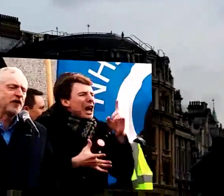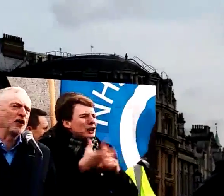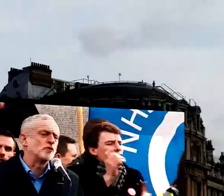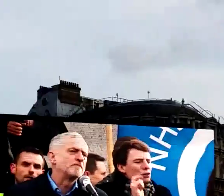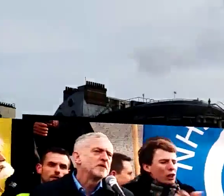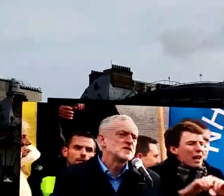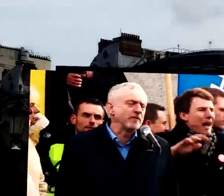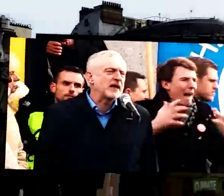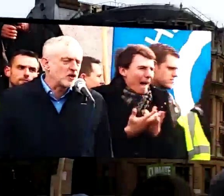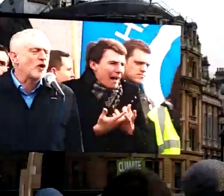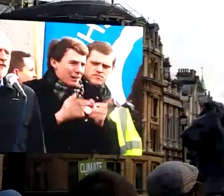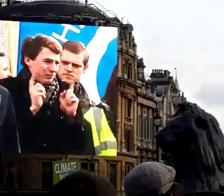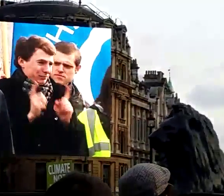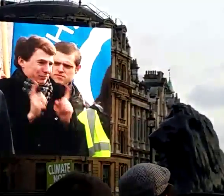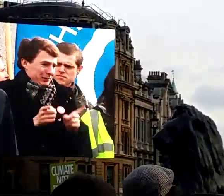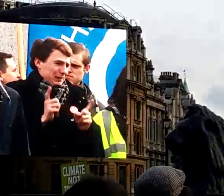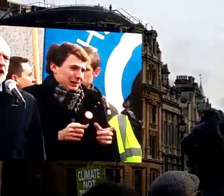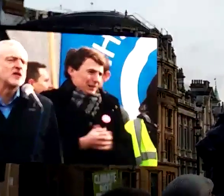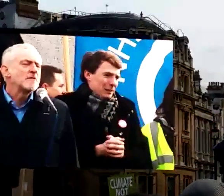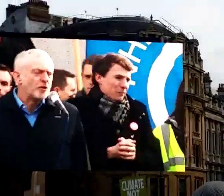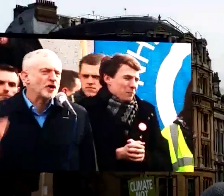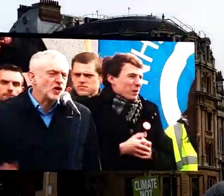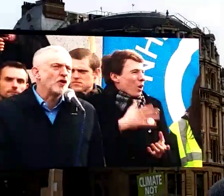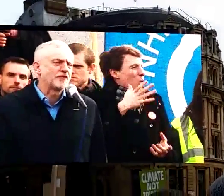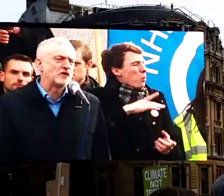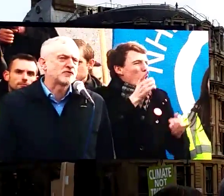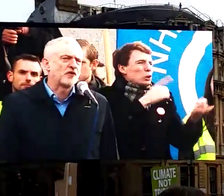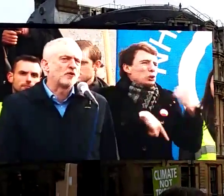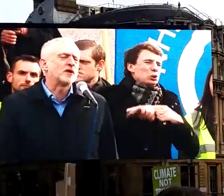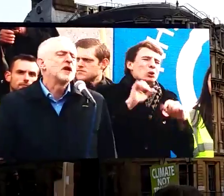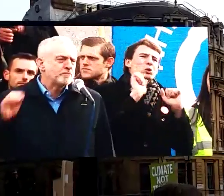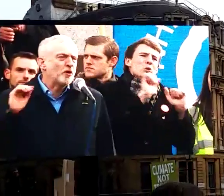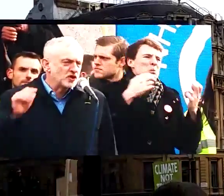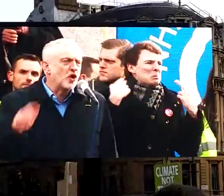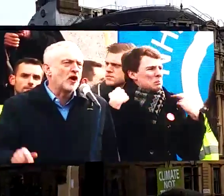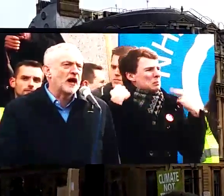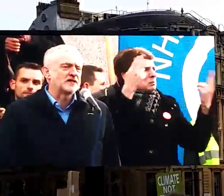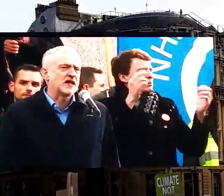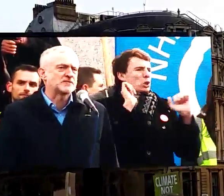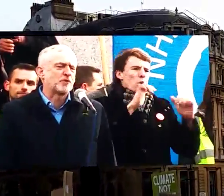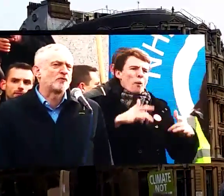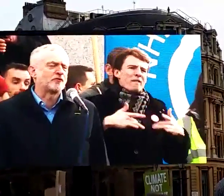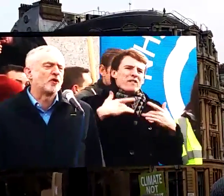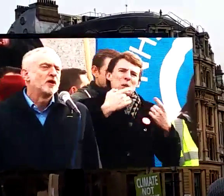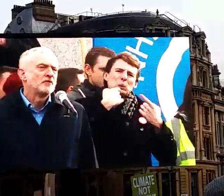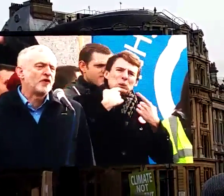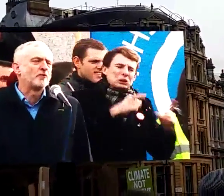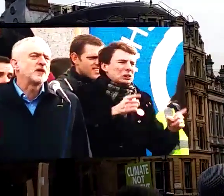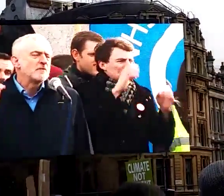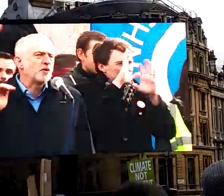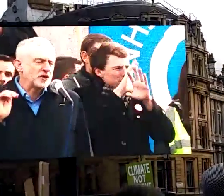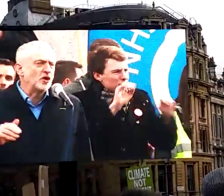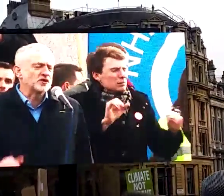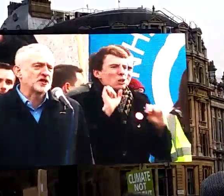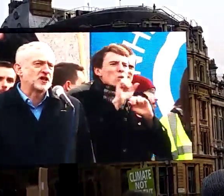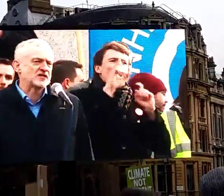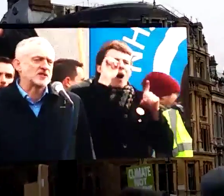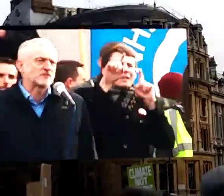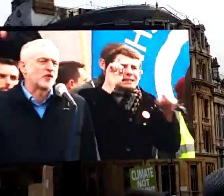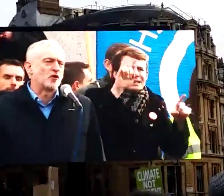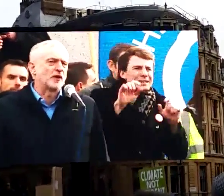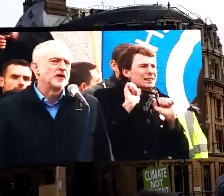I want all of you to make your voice heard. Put your views forward, put your ideas forward, put